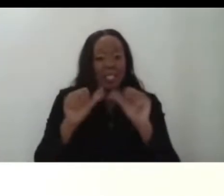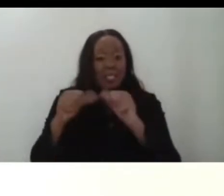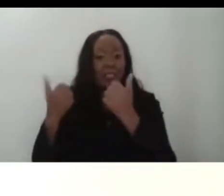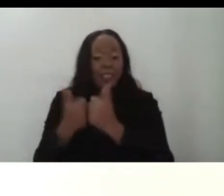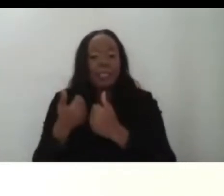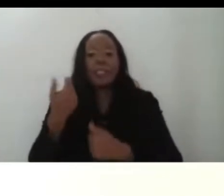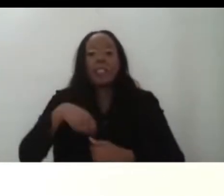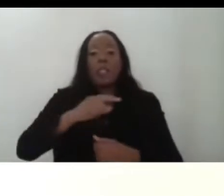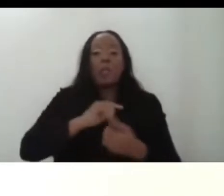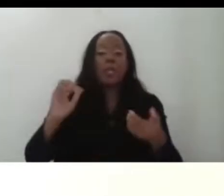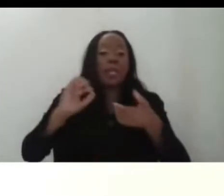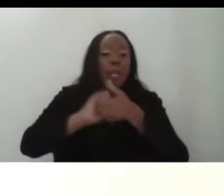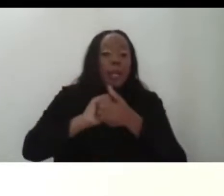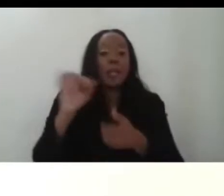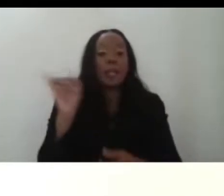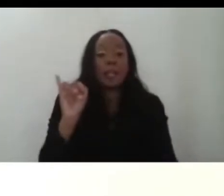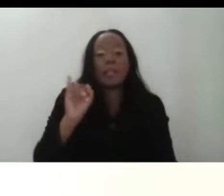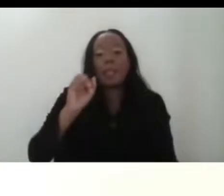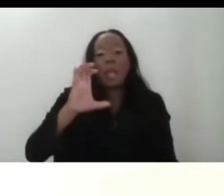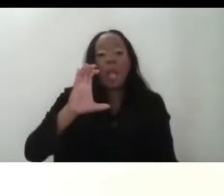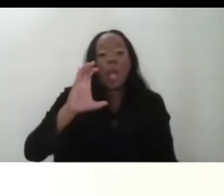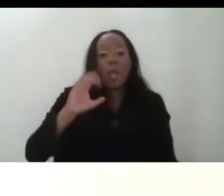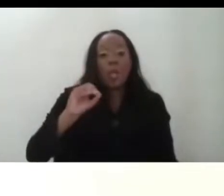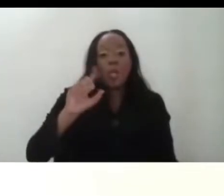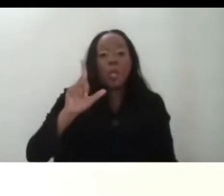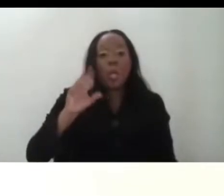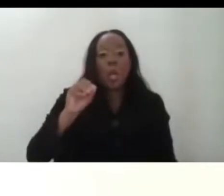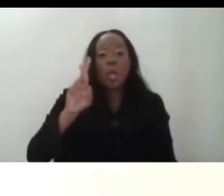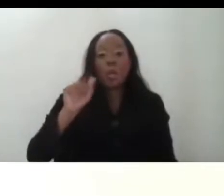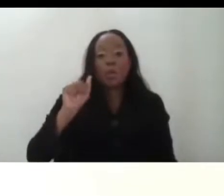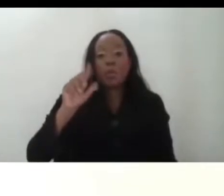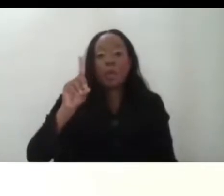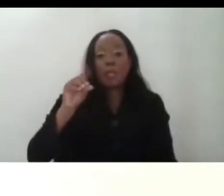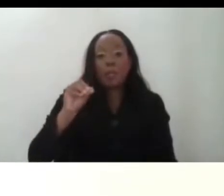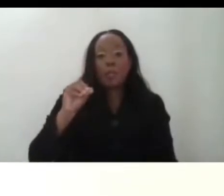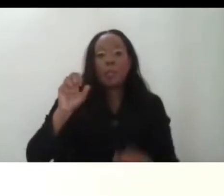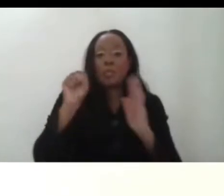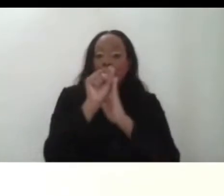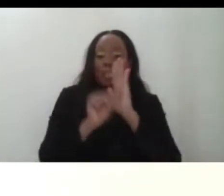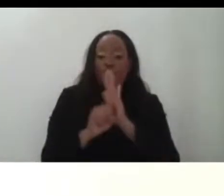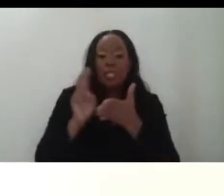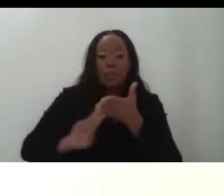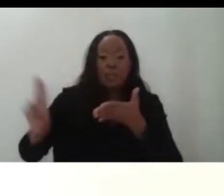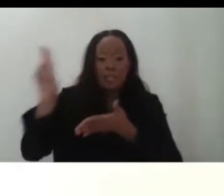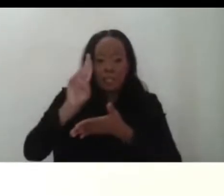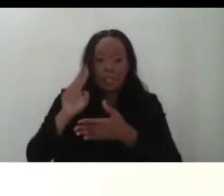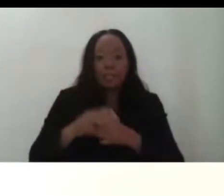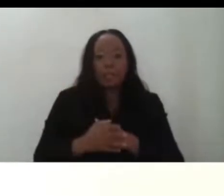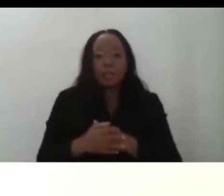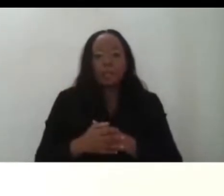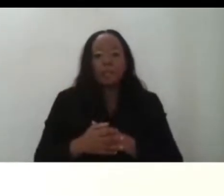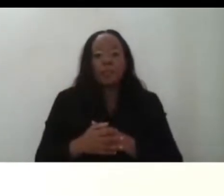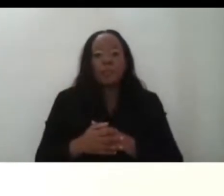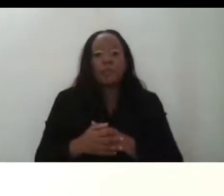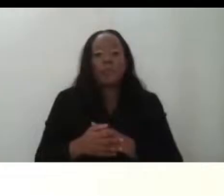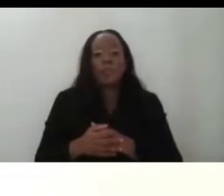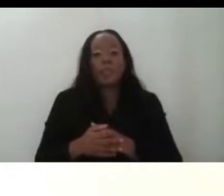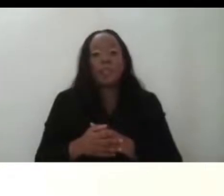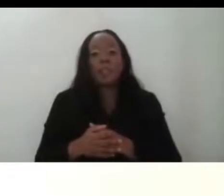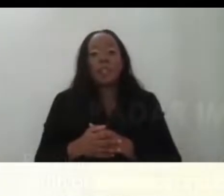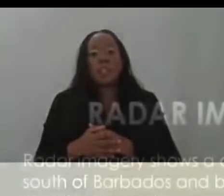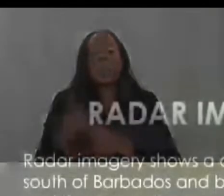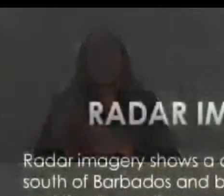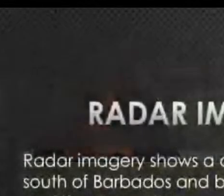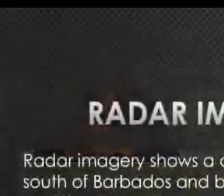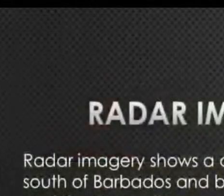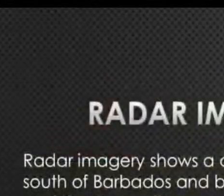which is Colorado State University, NOAA, etc. And the red line you see on the graph there is what actually occurred. So it's important